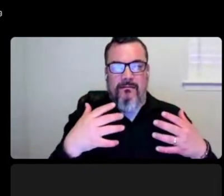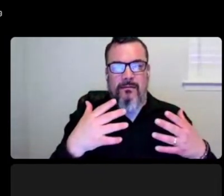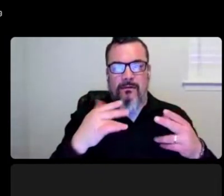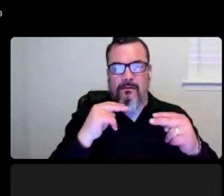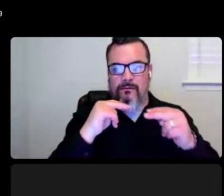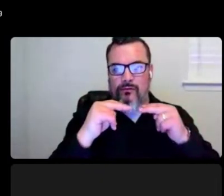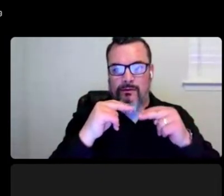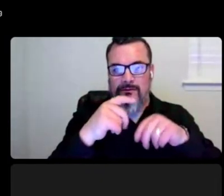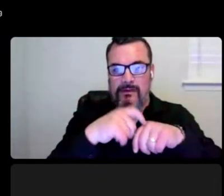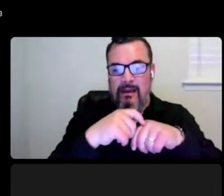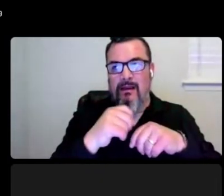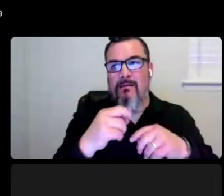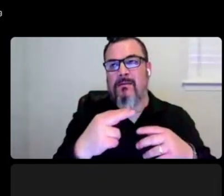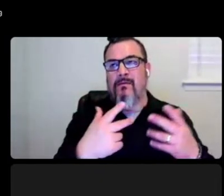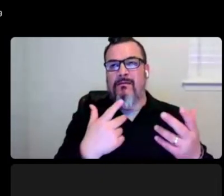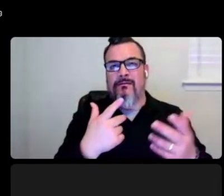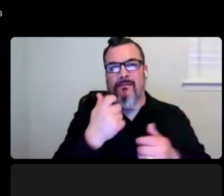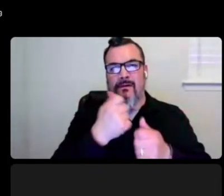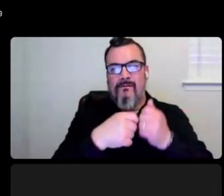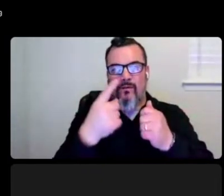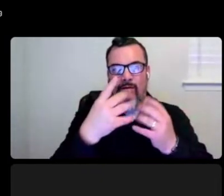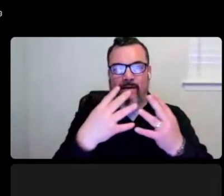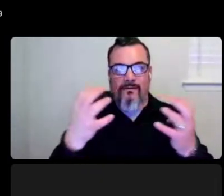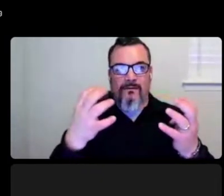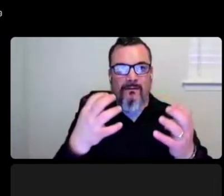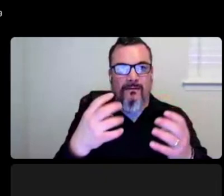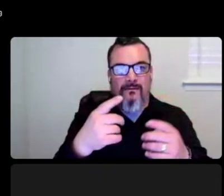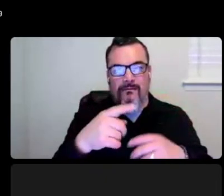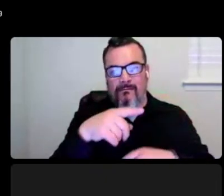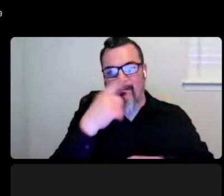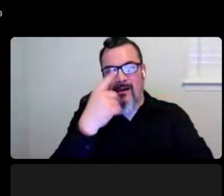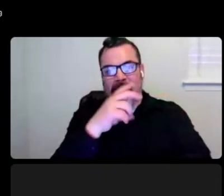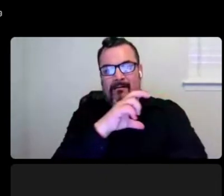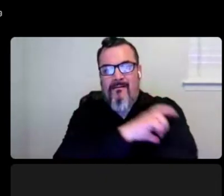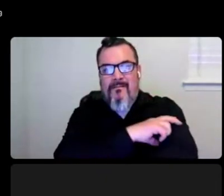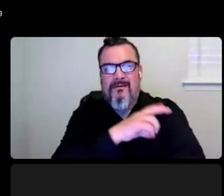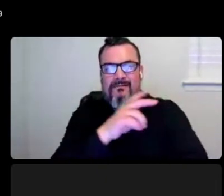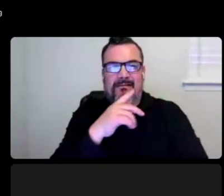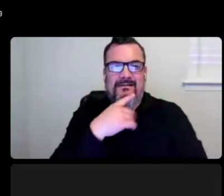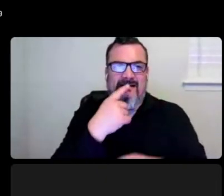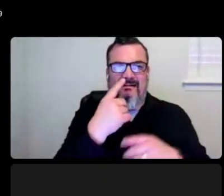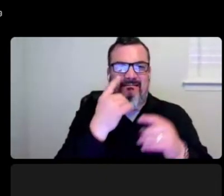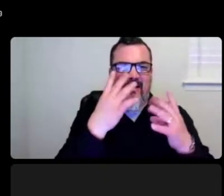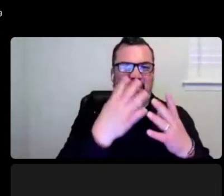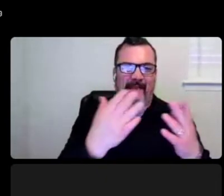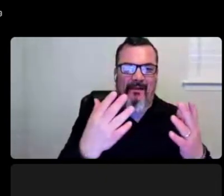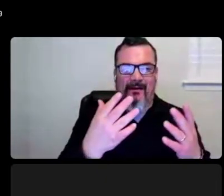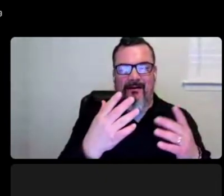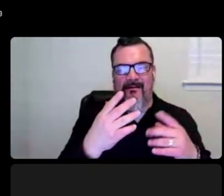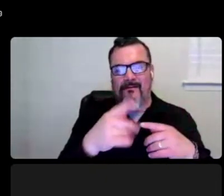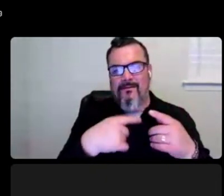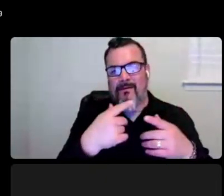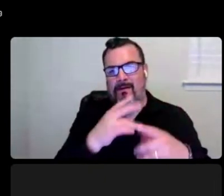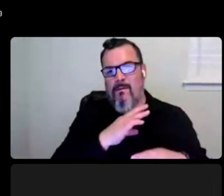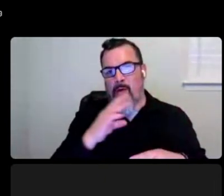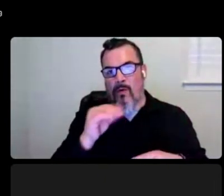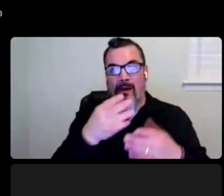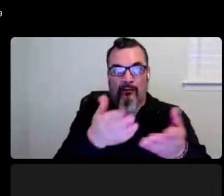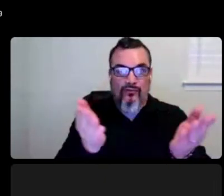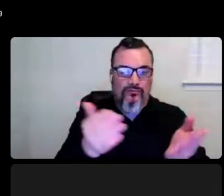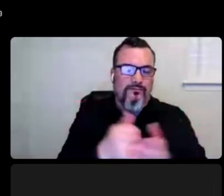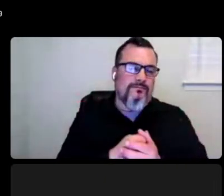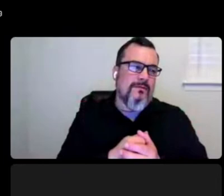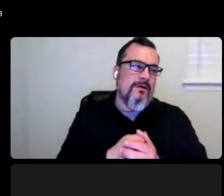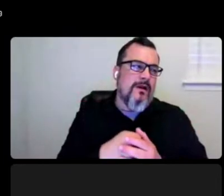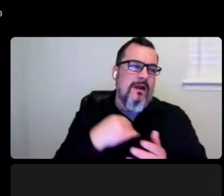negotiations time, maybe when everybody's in the audience with black armbands and they're saying terrible things about the board and about you, you know,